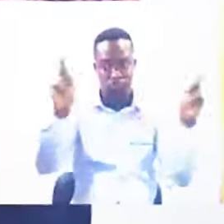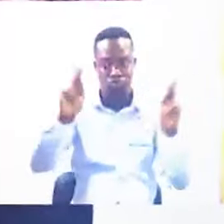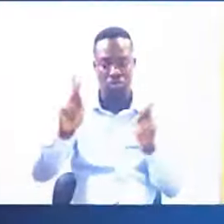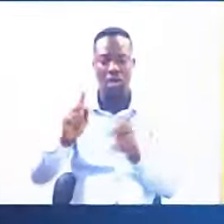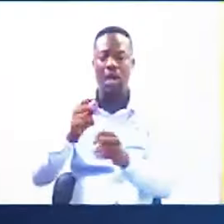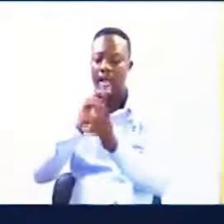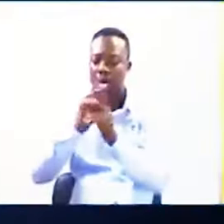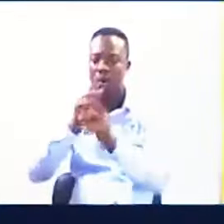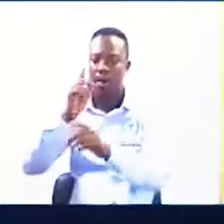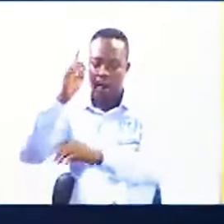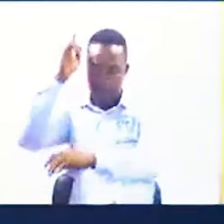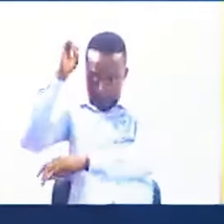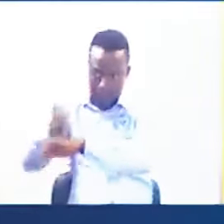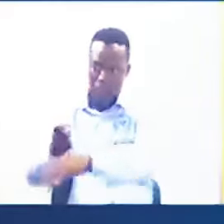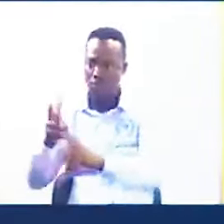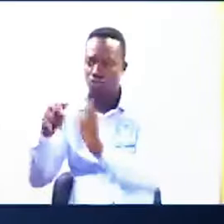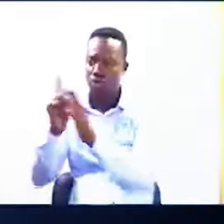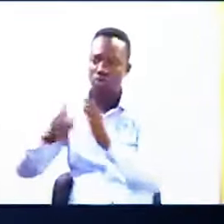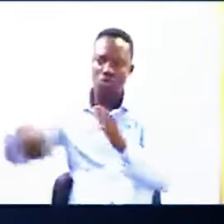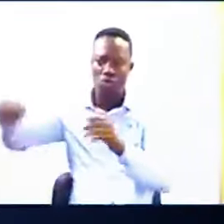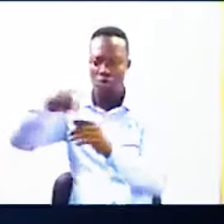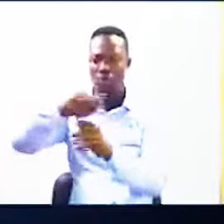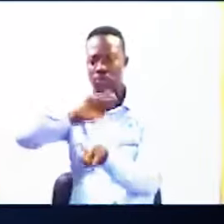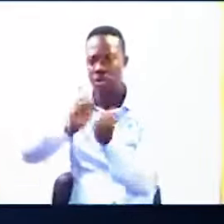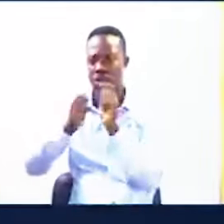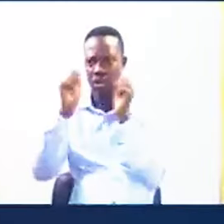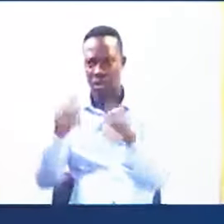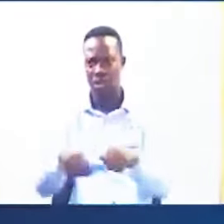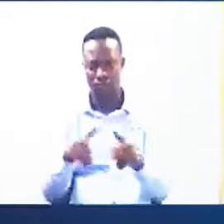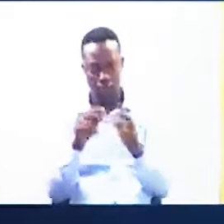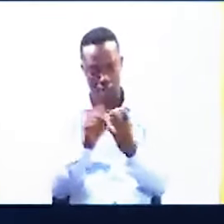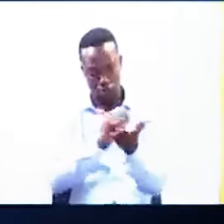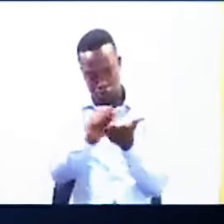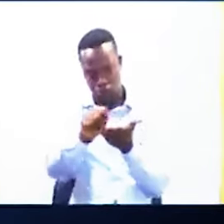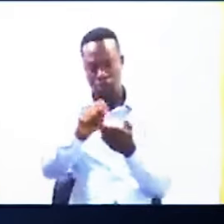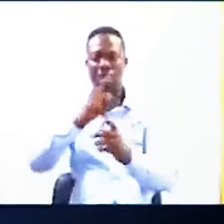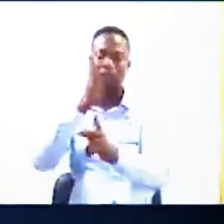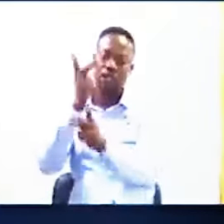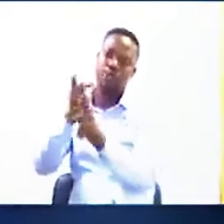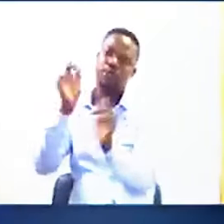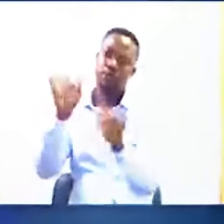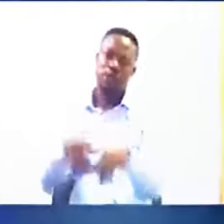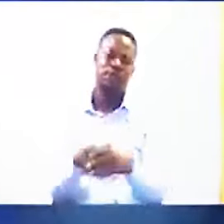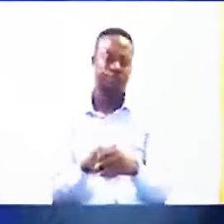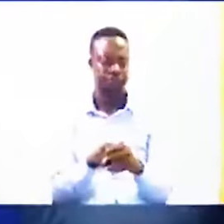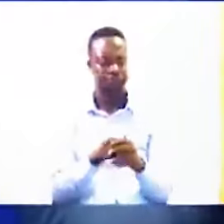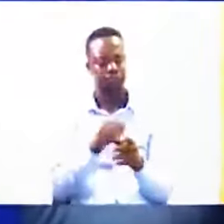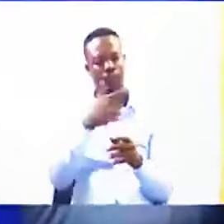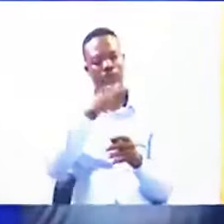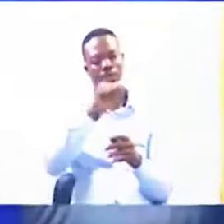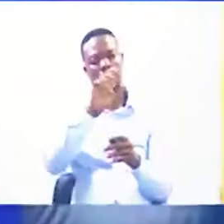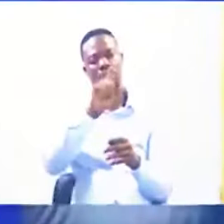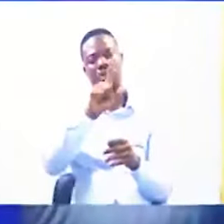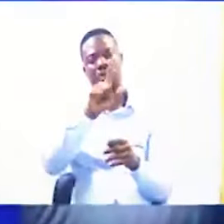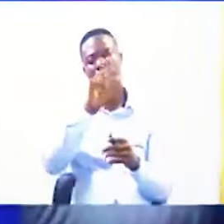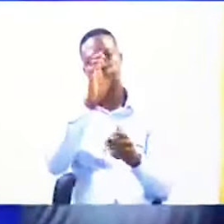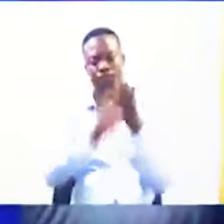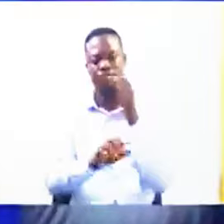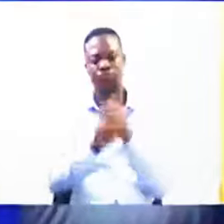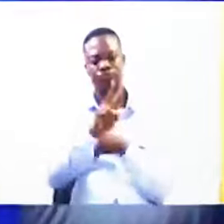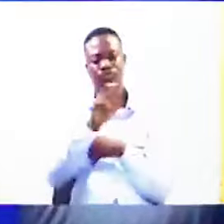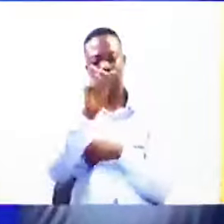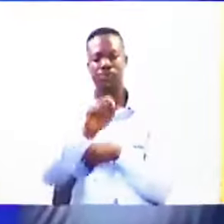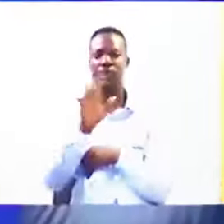be preserved. Tani ebe ya obebbo no kure no ho ban. Galatians 2 verse 5. Ye Galatians 4 ma etimie no enyimunum